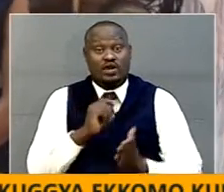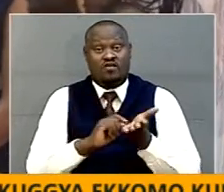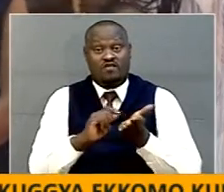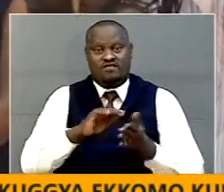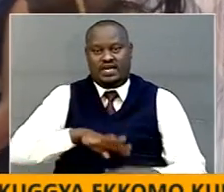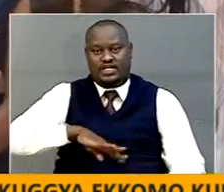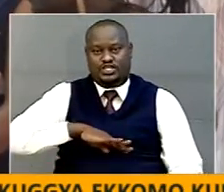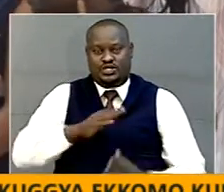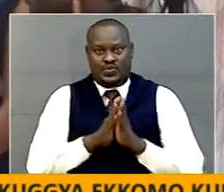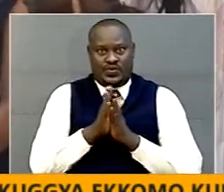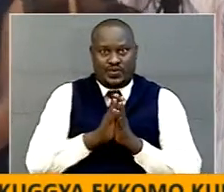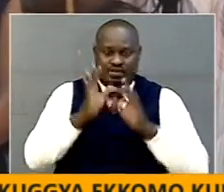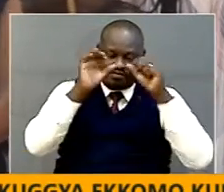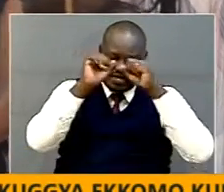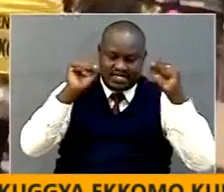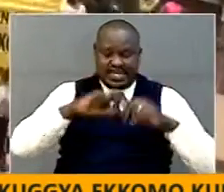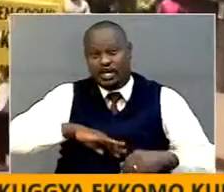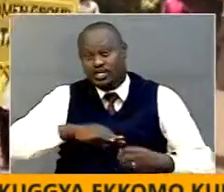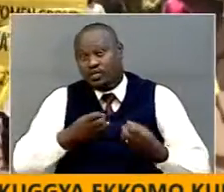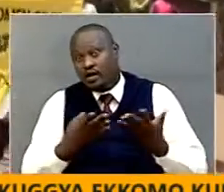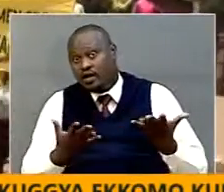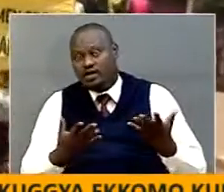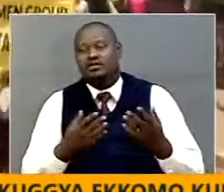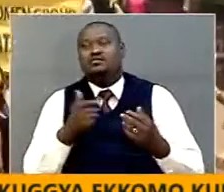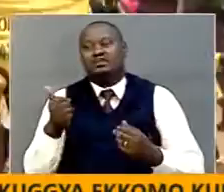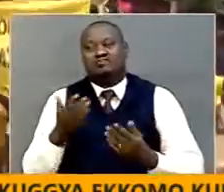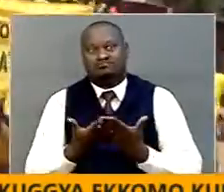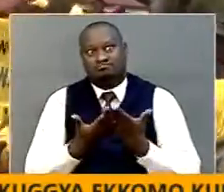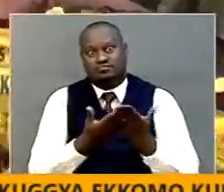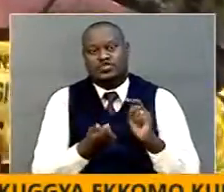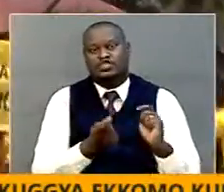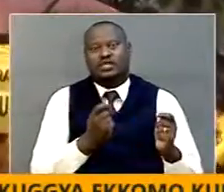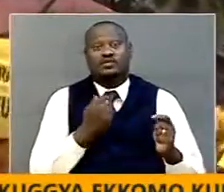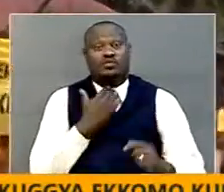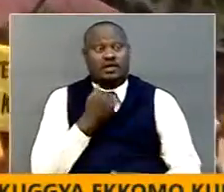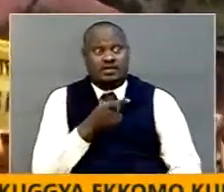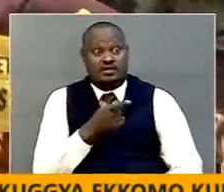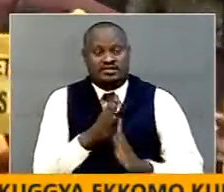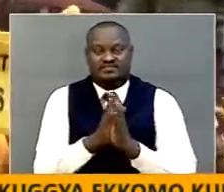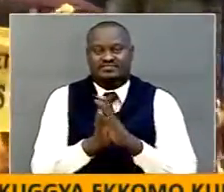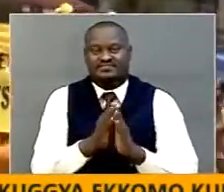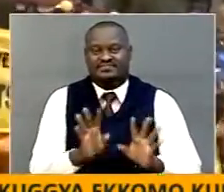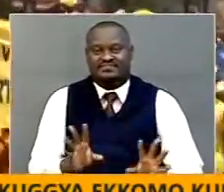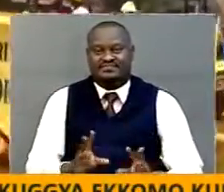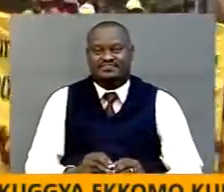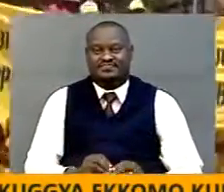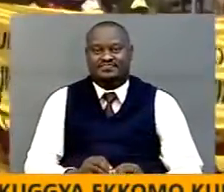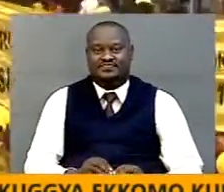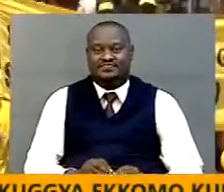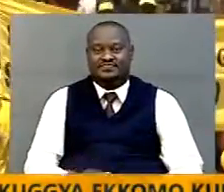jo okwesimba okubukulembeze bwegwanga. Samuel Galandi yakusakide egulire lino.